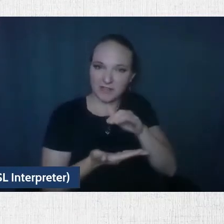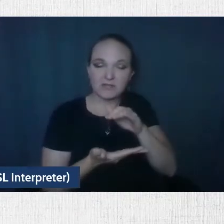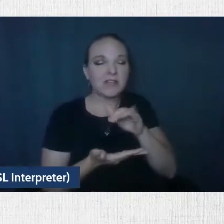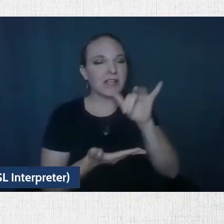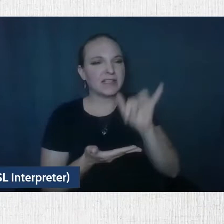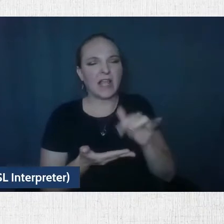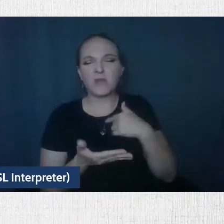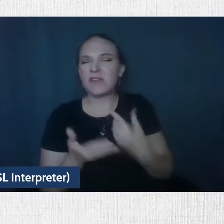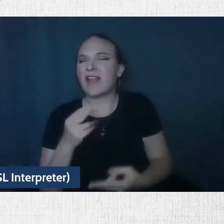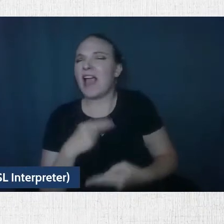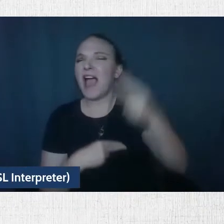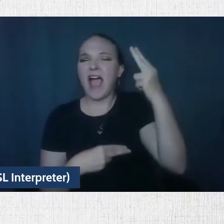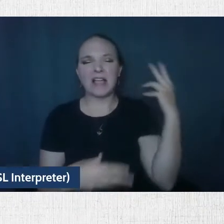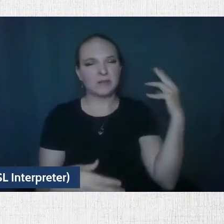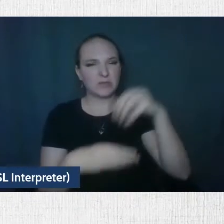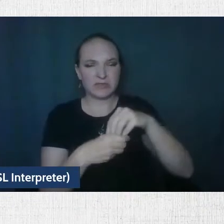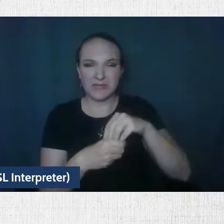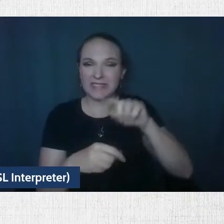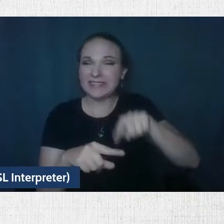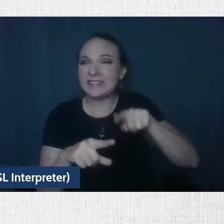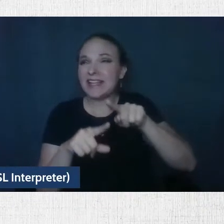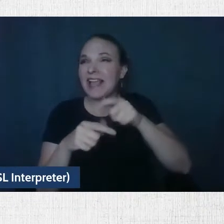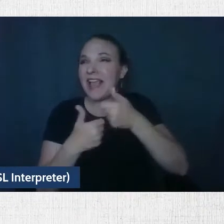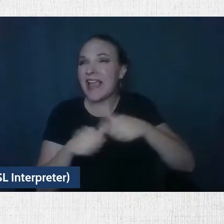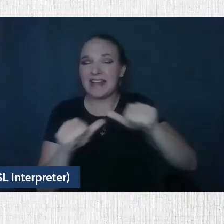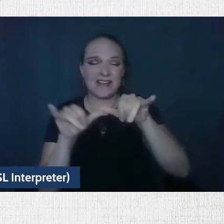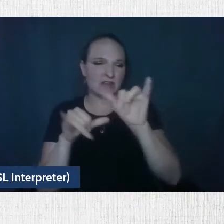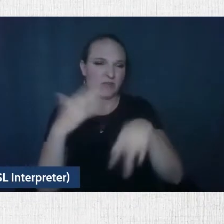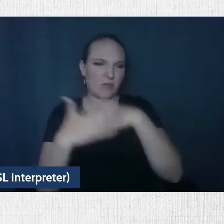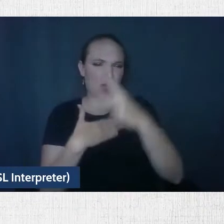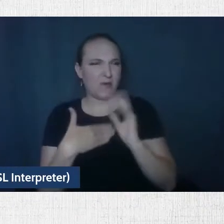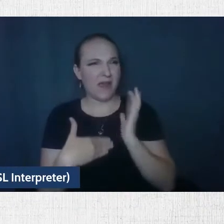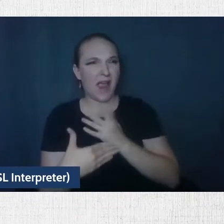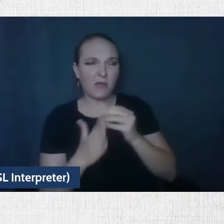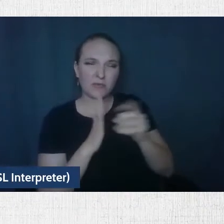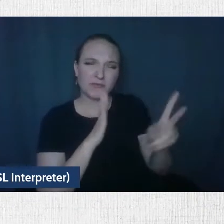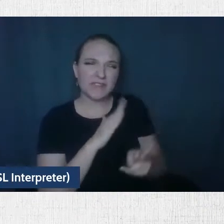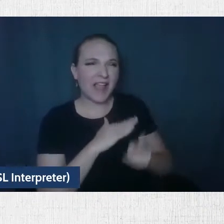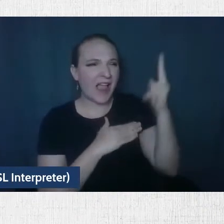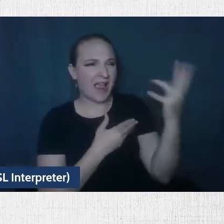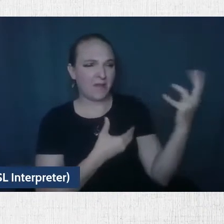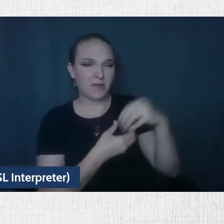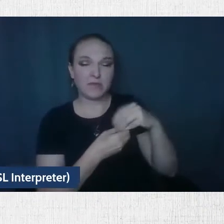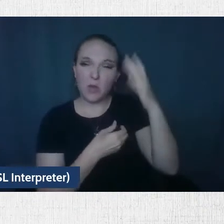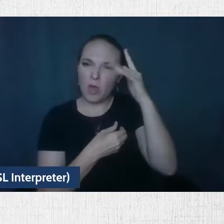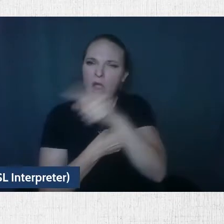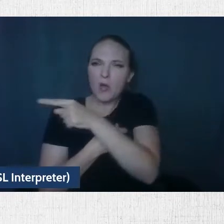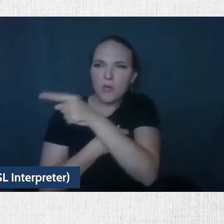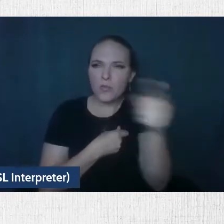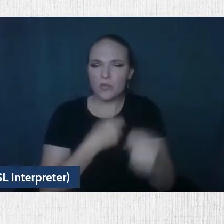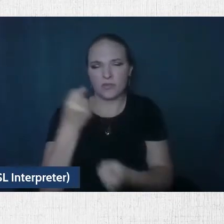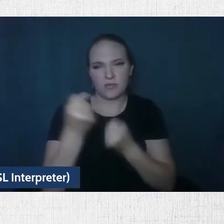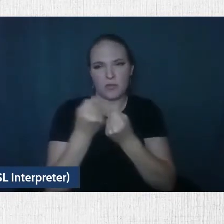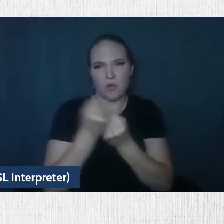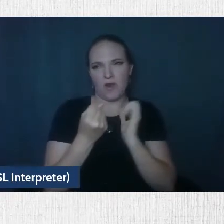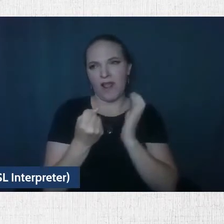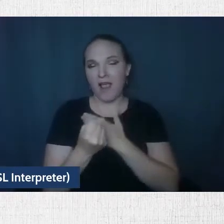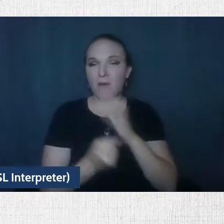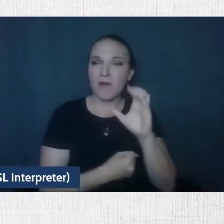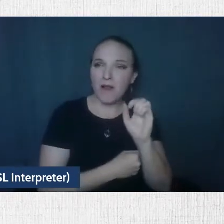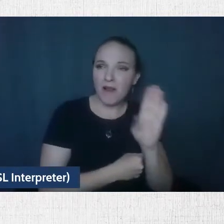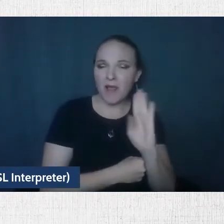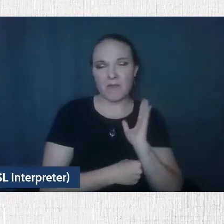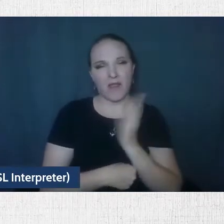activities of any engineering program. And partially it's because of your support and the way you support these clubs and teams